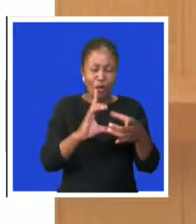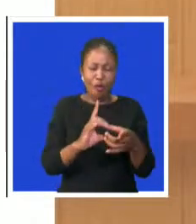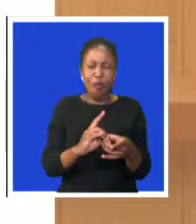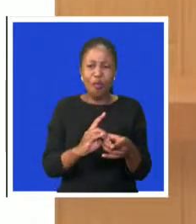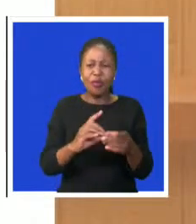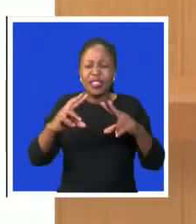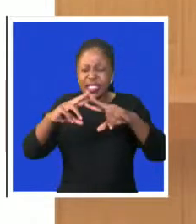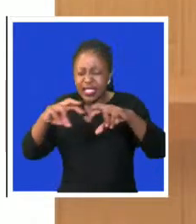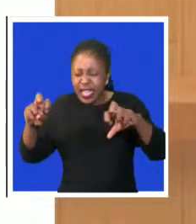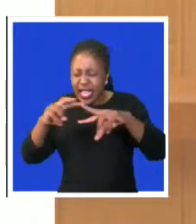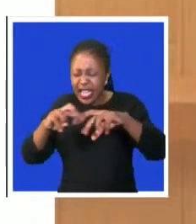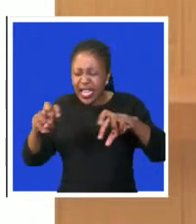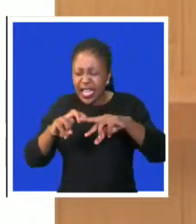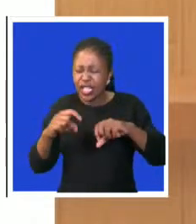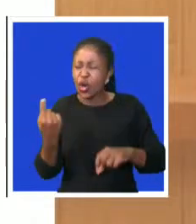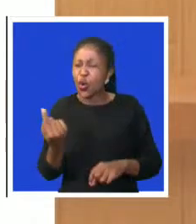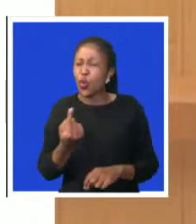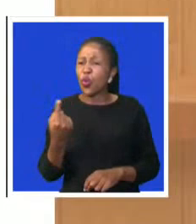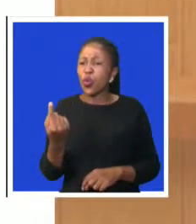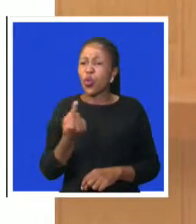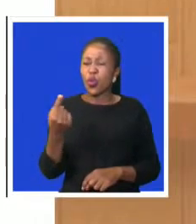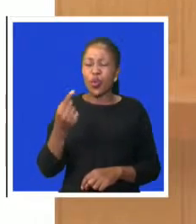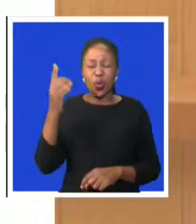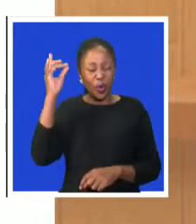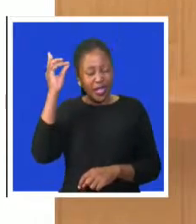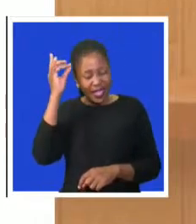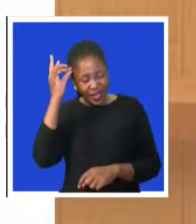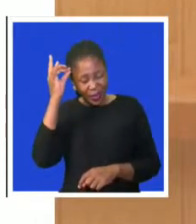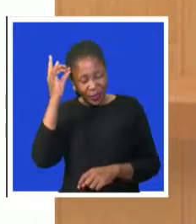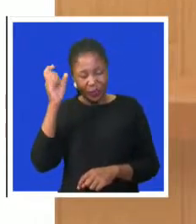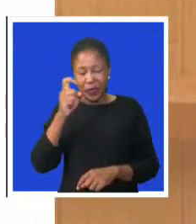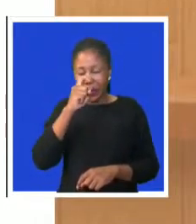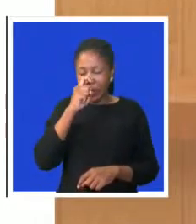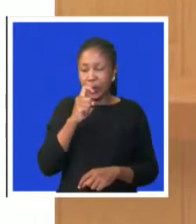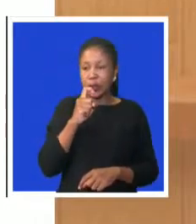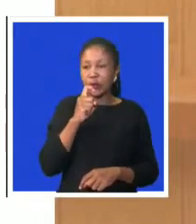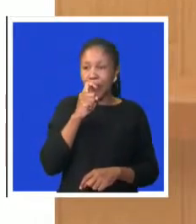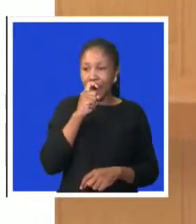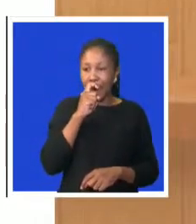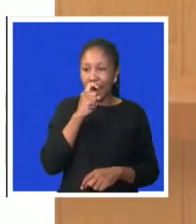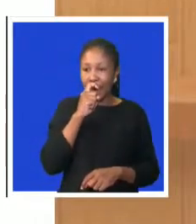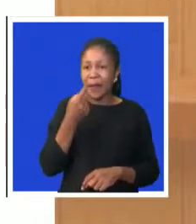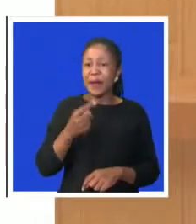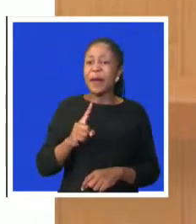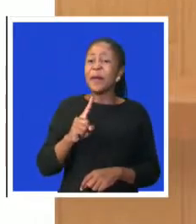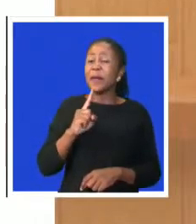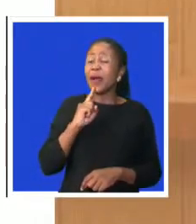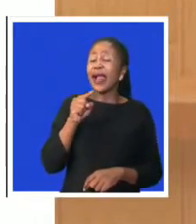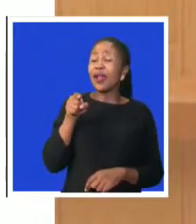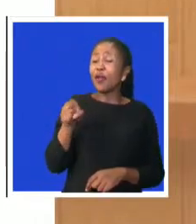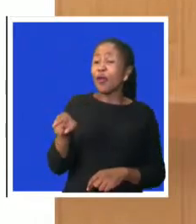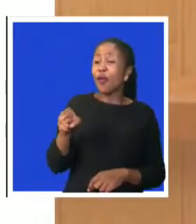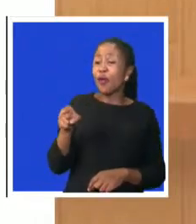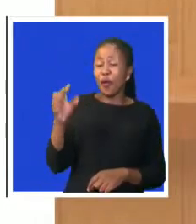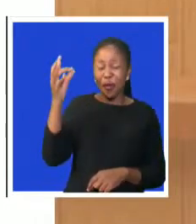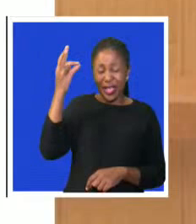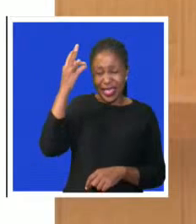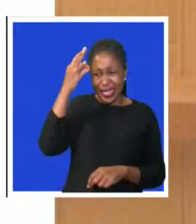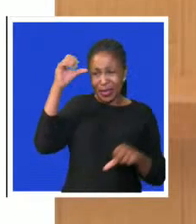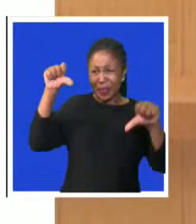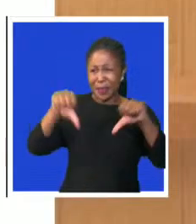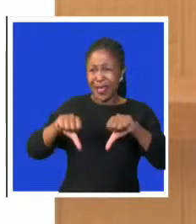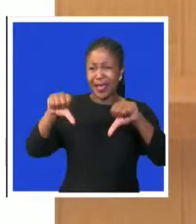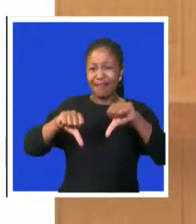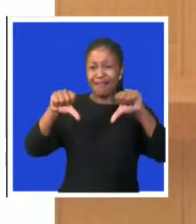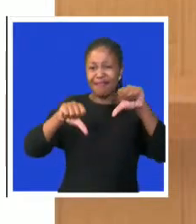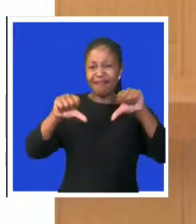a jealous rage, Herod the Great ordered a massacre of the infants in